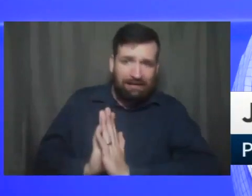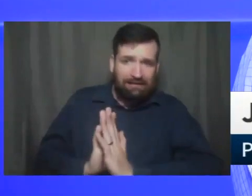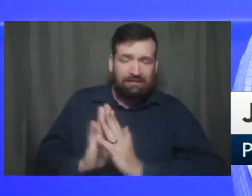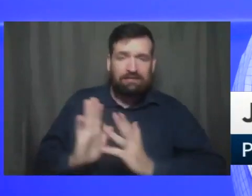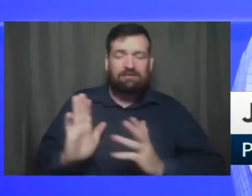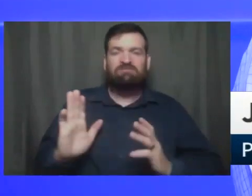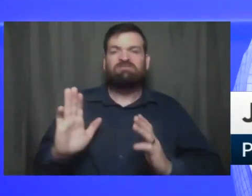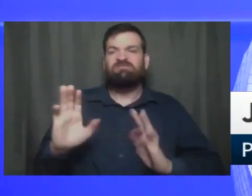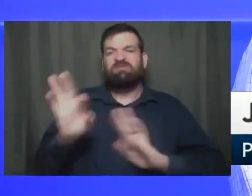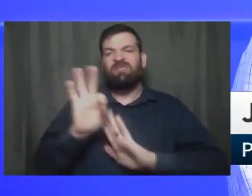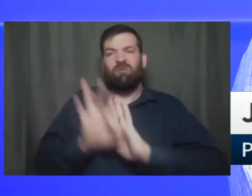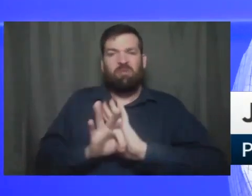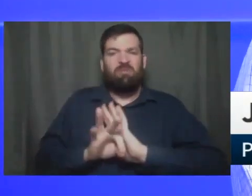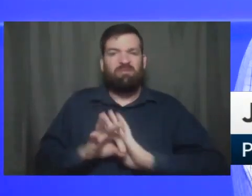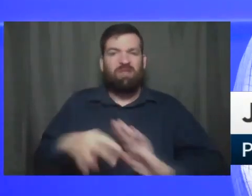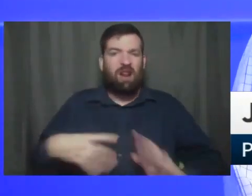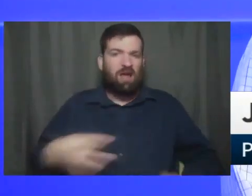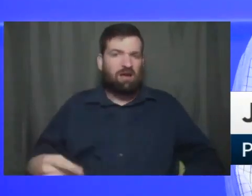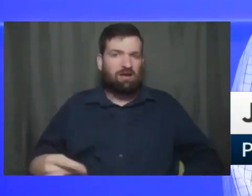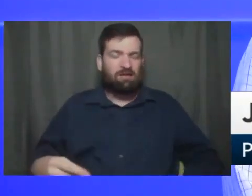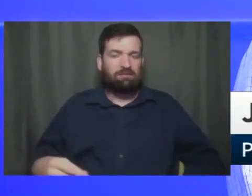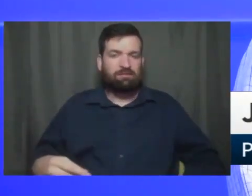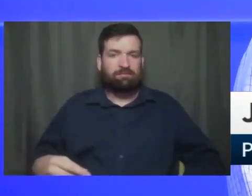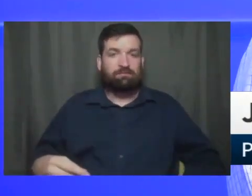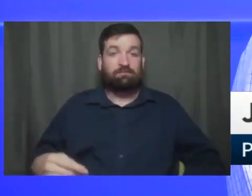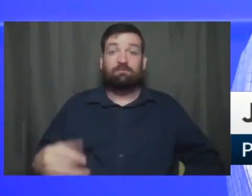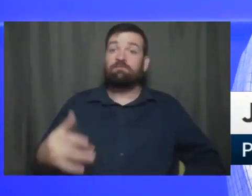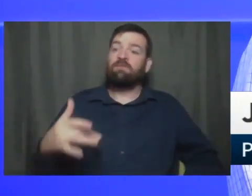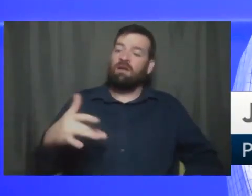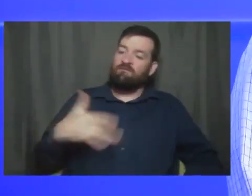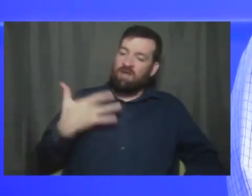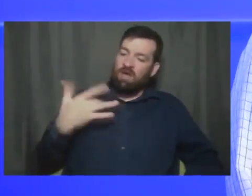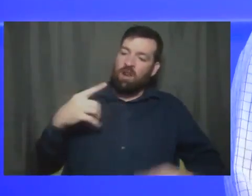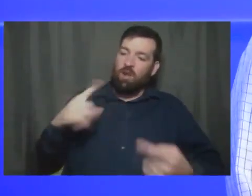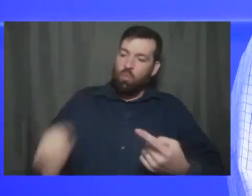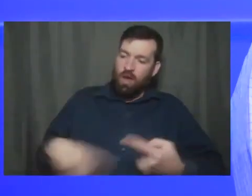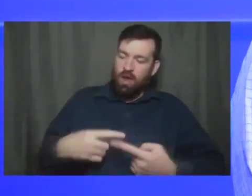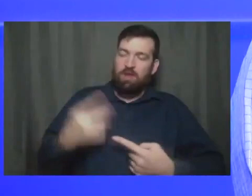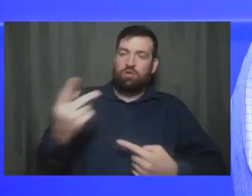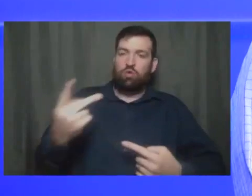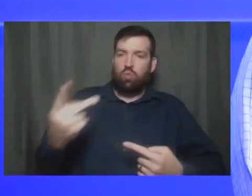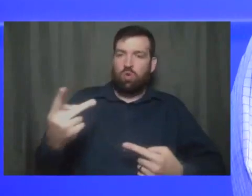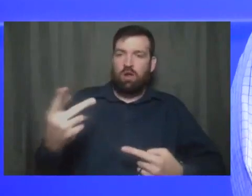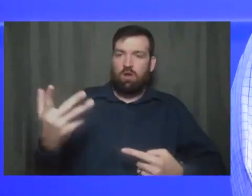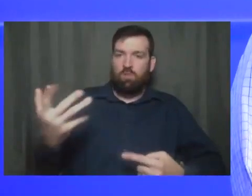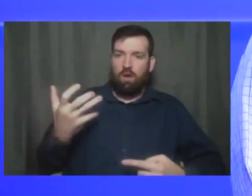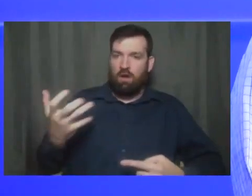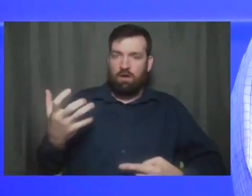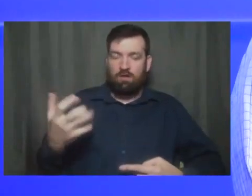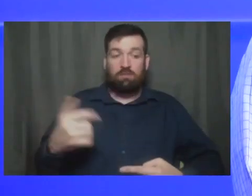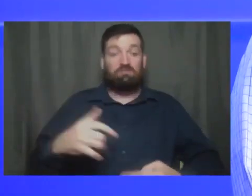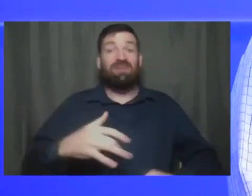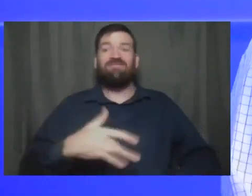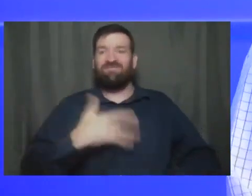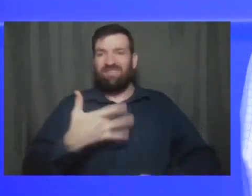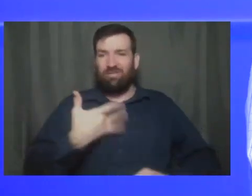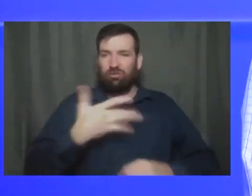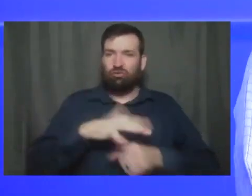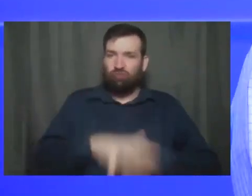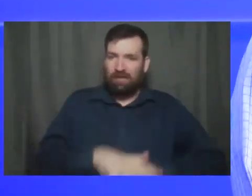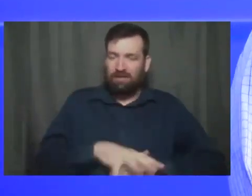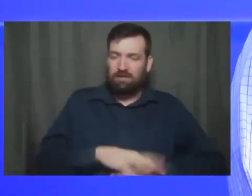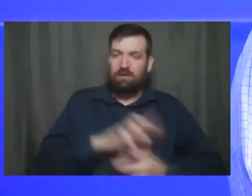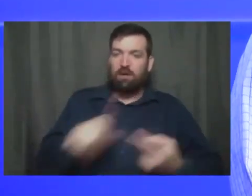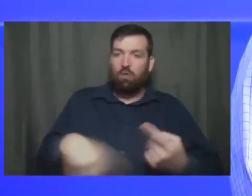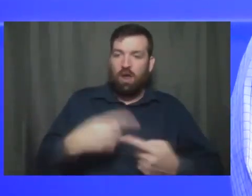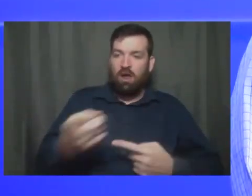like, which is, I feel when you and I want. So I feel stressed when you overload me with